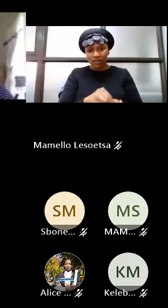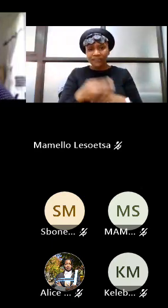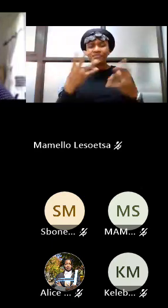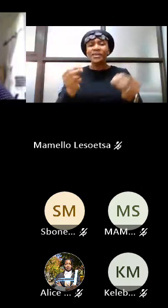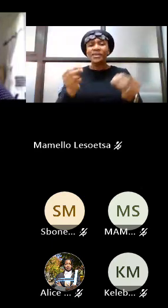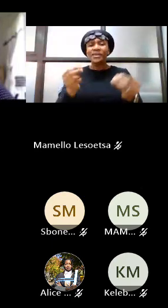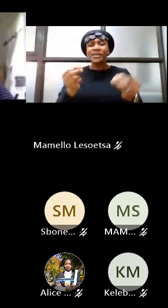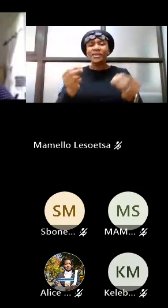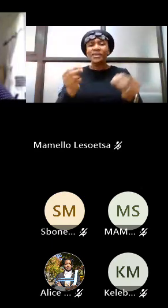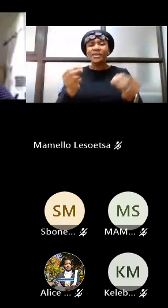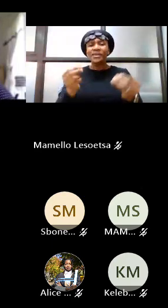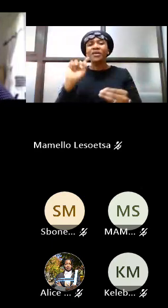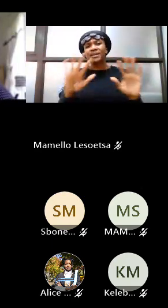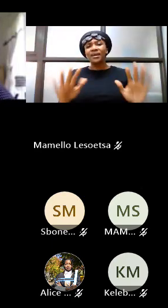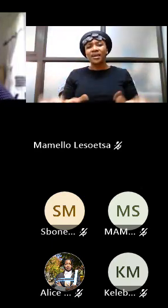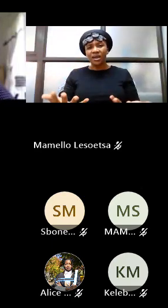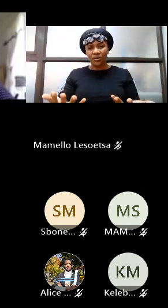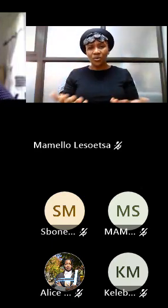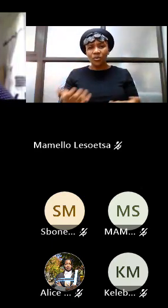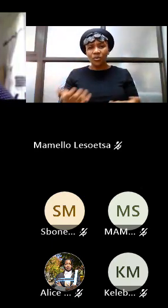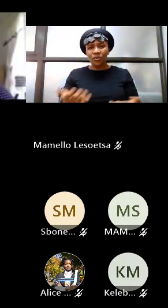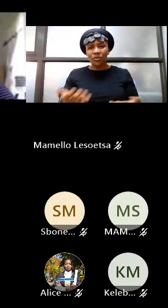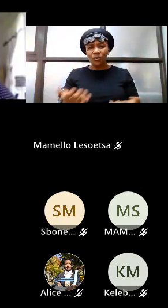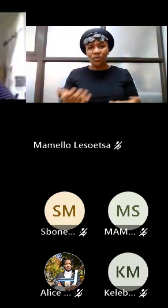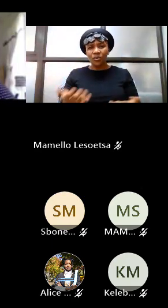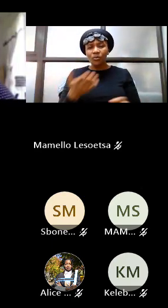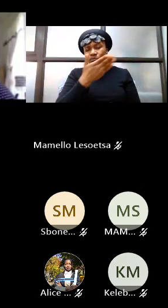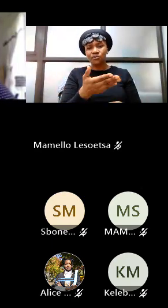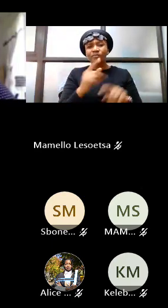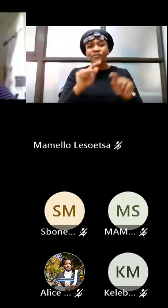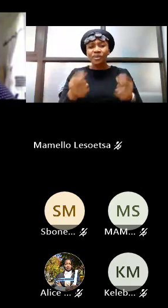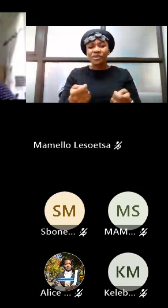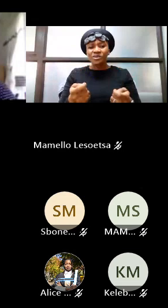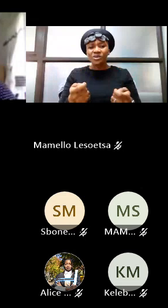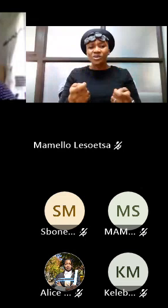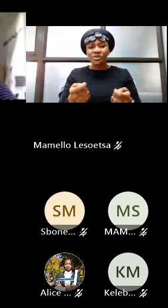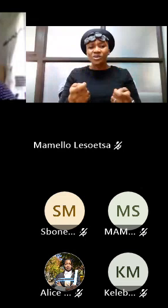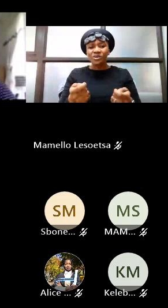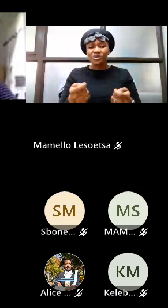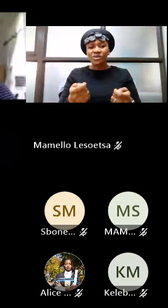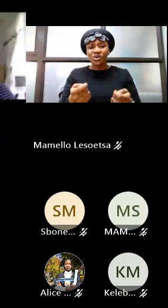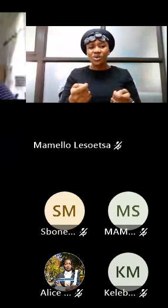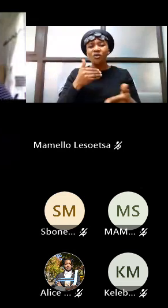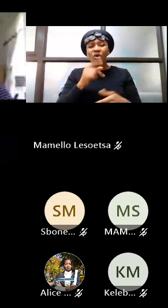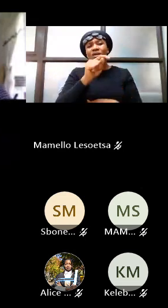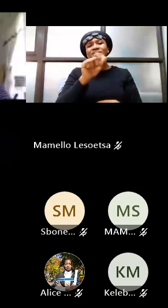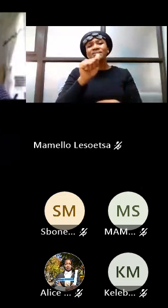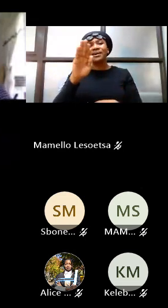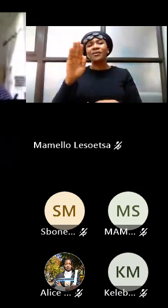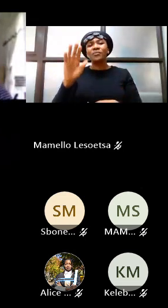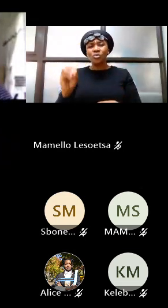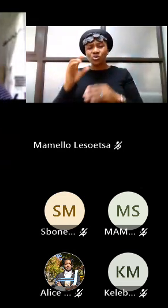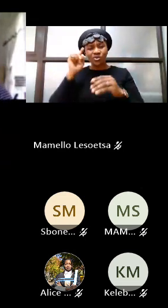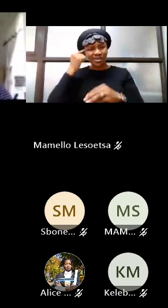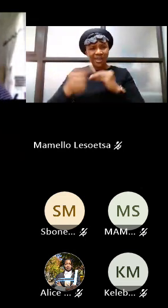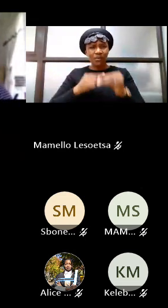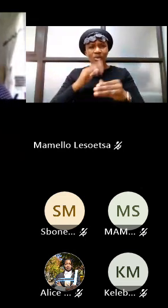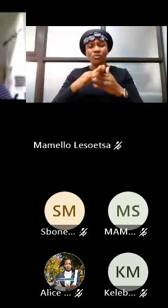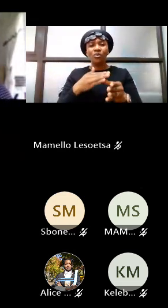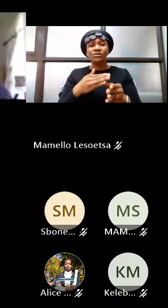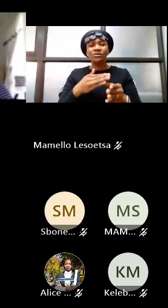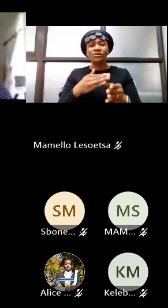right, in a sense, that was so taboo to think about in the beginning, because you are essentially taught that you are the problem in the